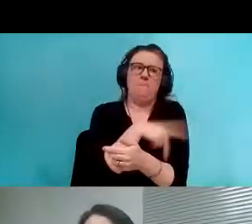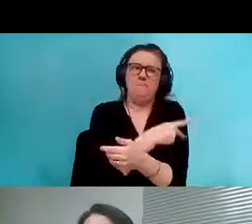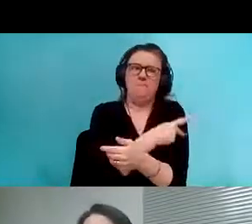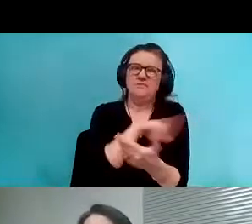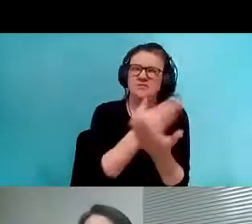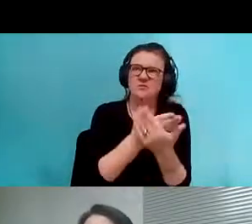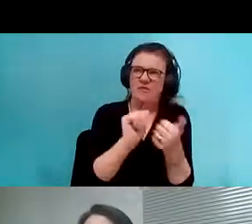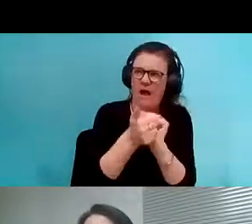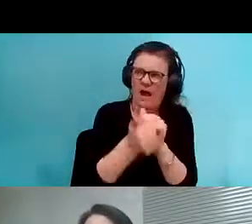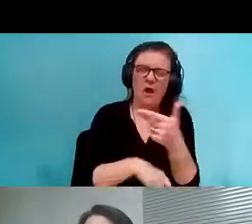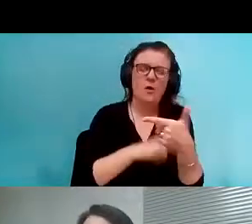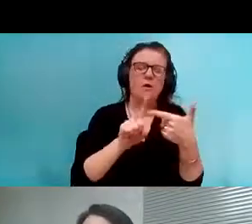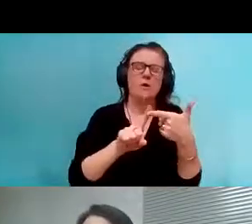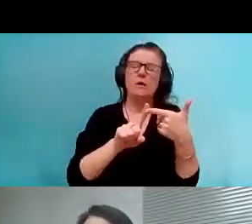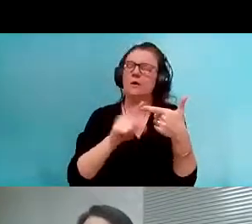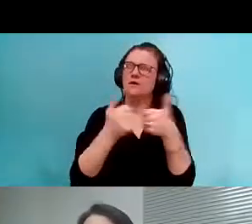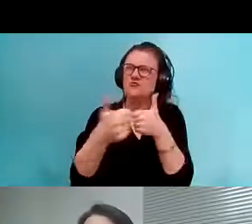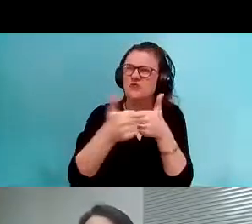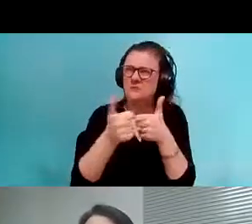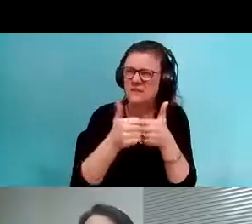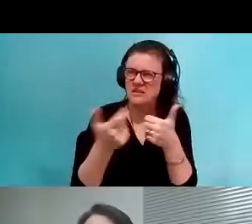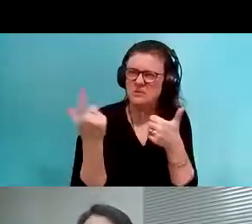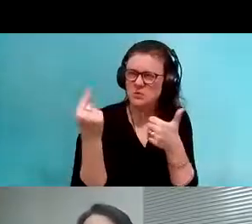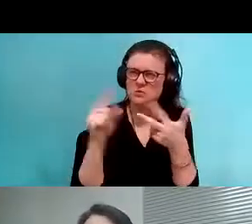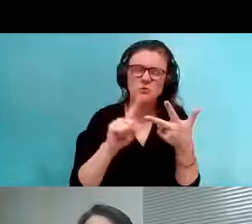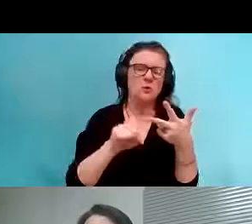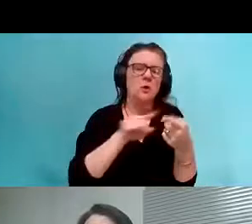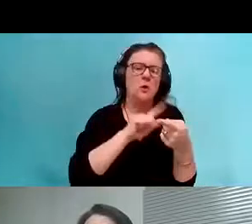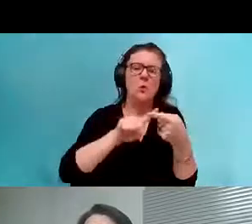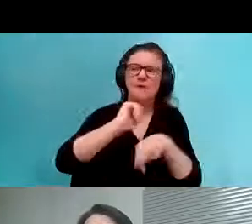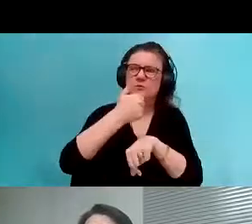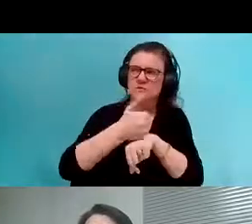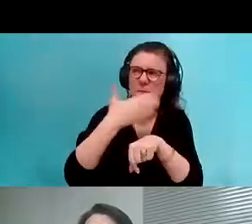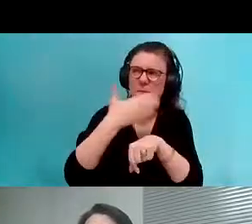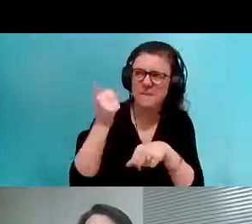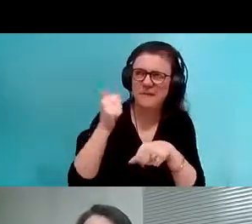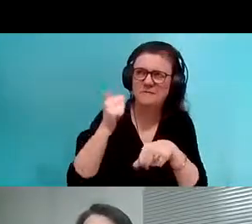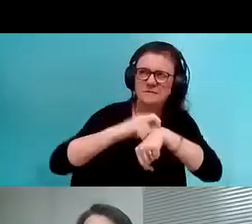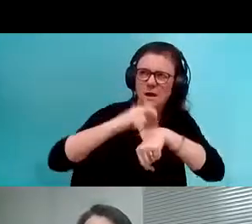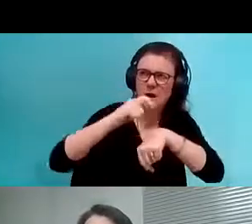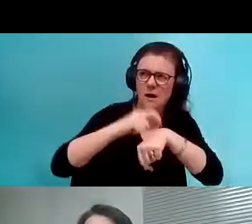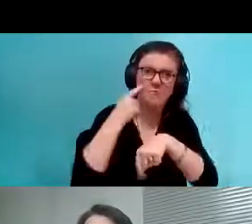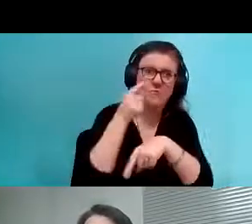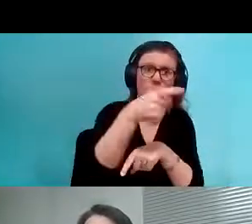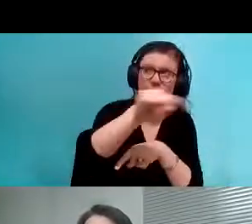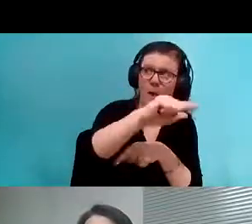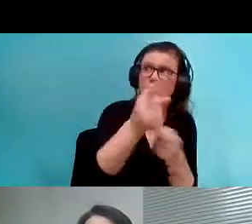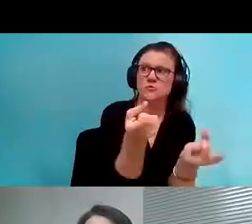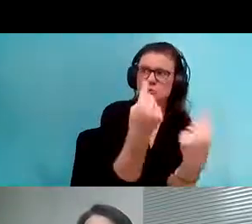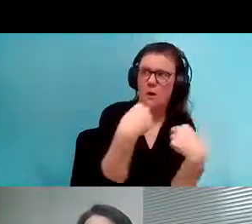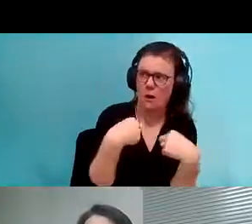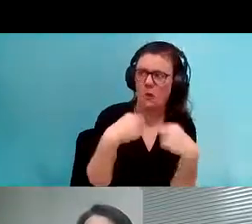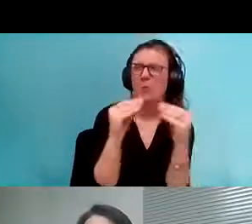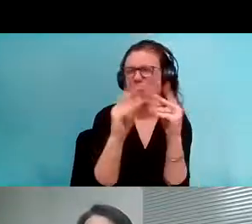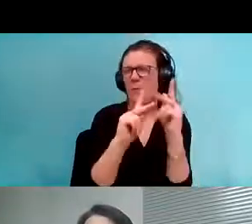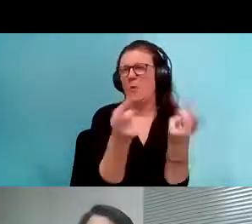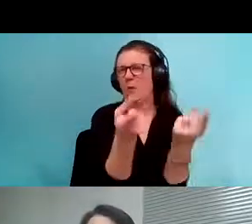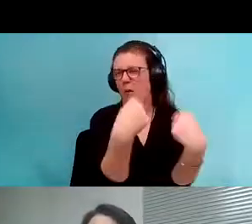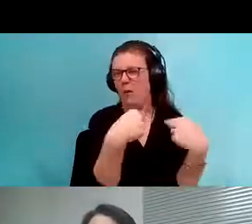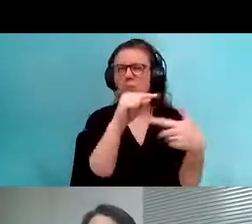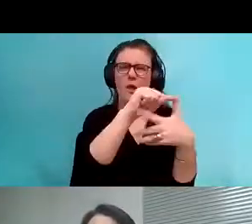to continue with the pilot survey approach and to reflect on their internal capacity to absorb this disability